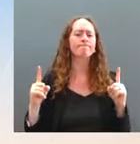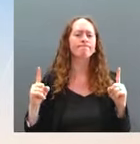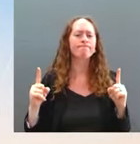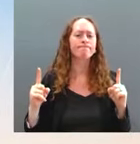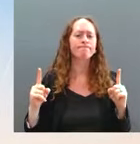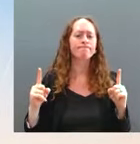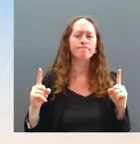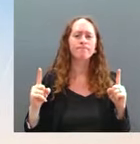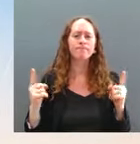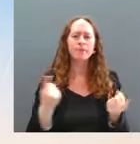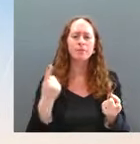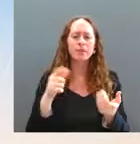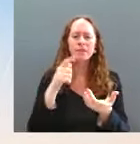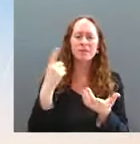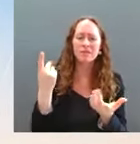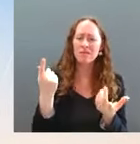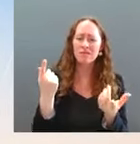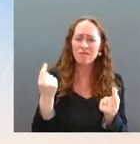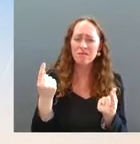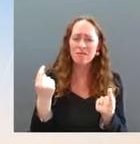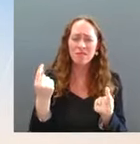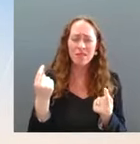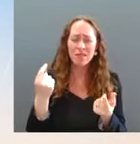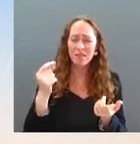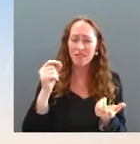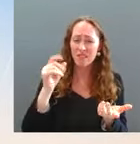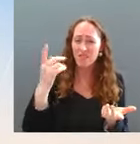is certainly an important component here.